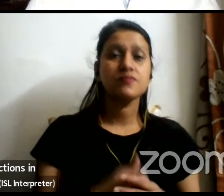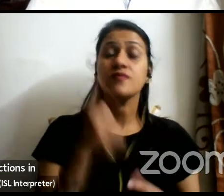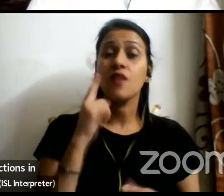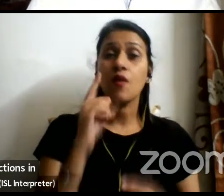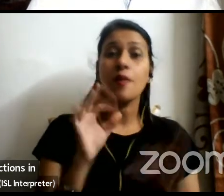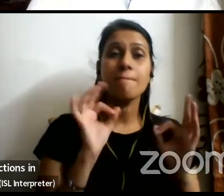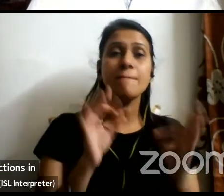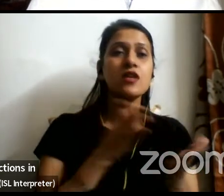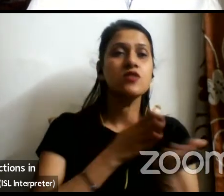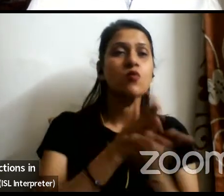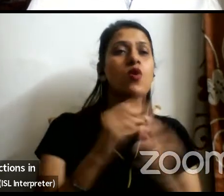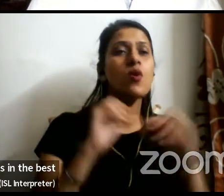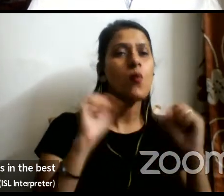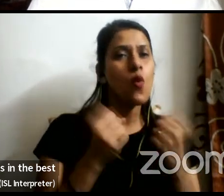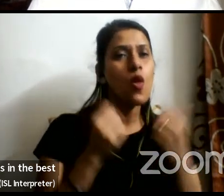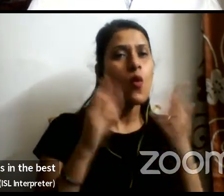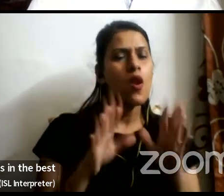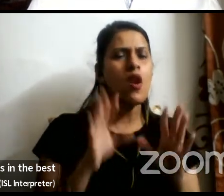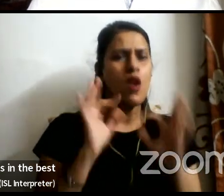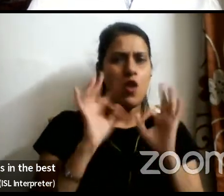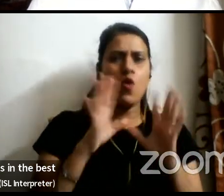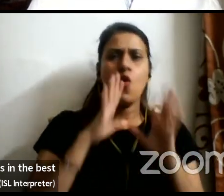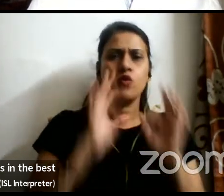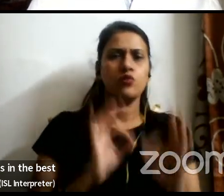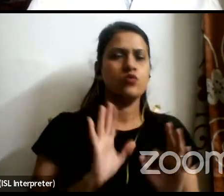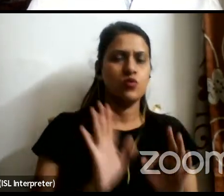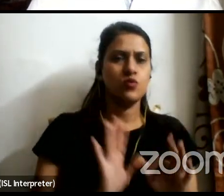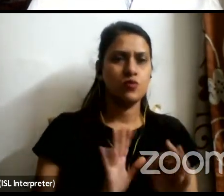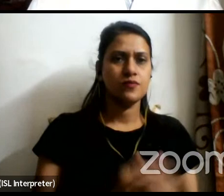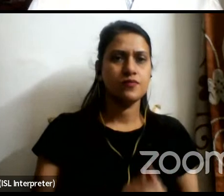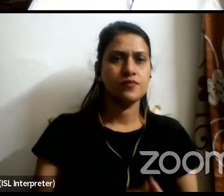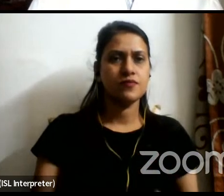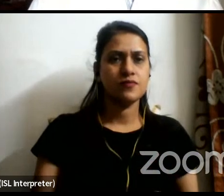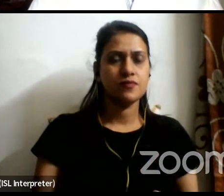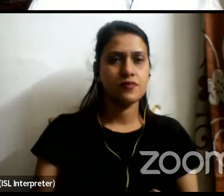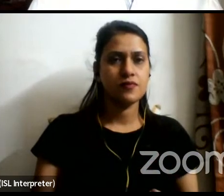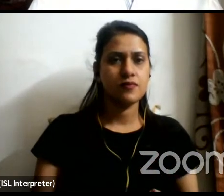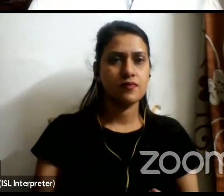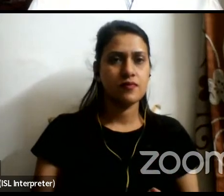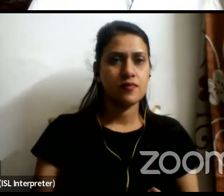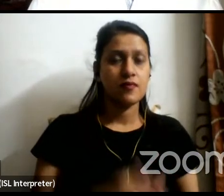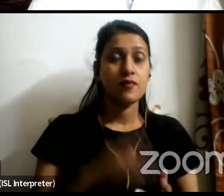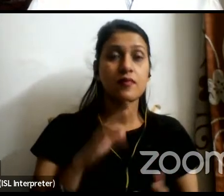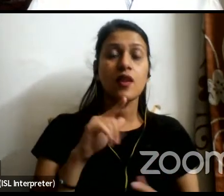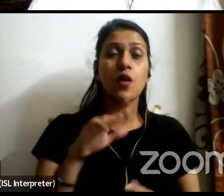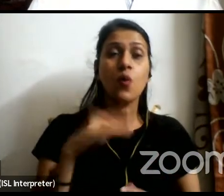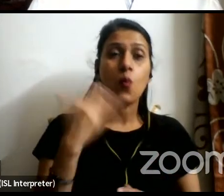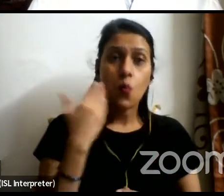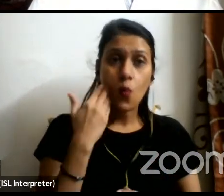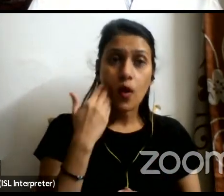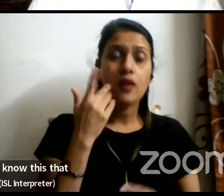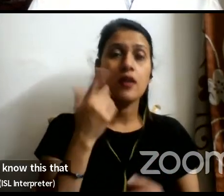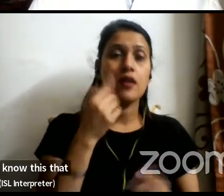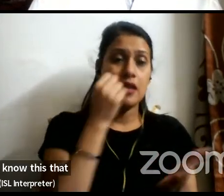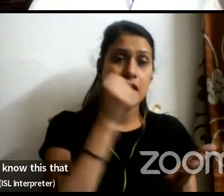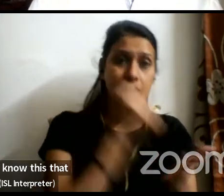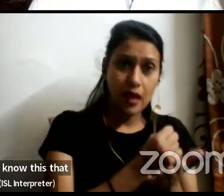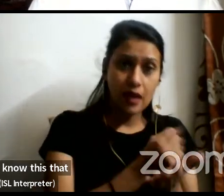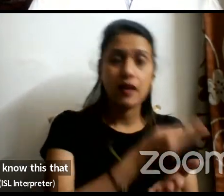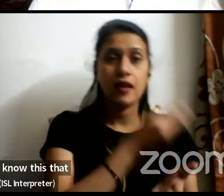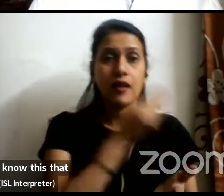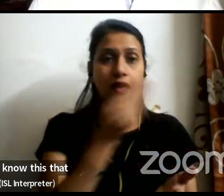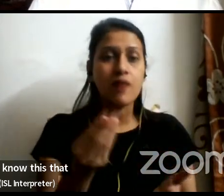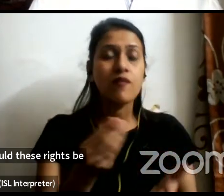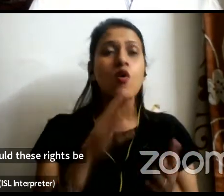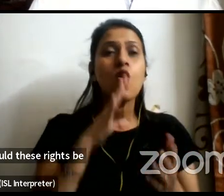way? Not really. I mean, so I think then, that becomes then the question of when should these rights be retired? When should the